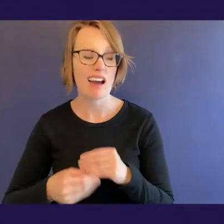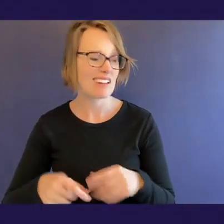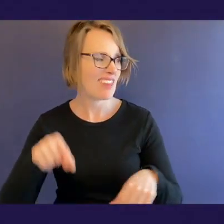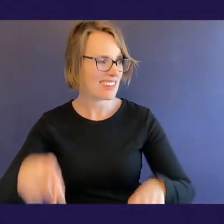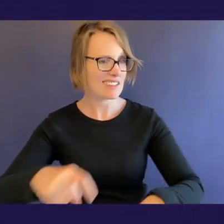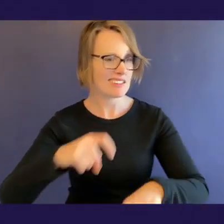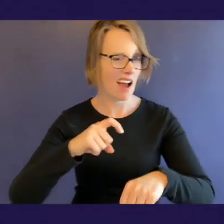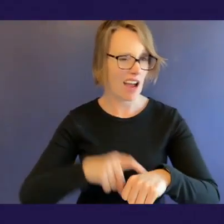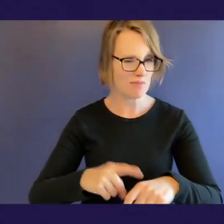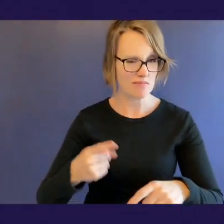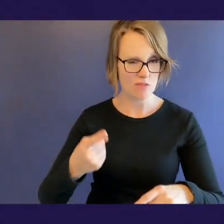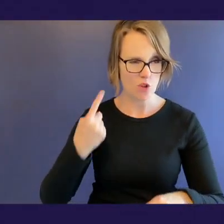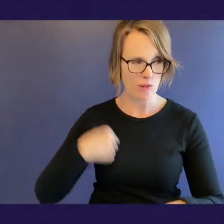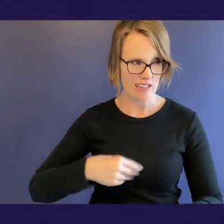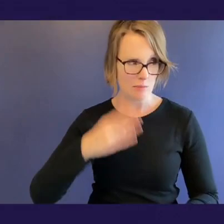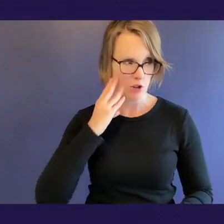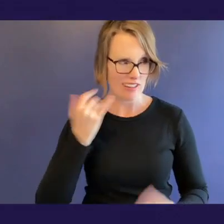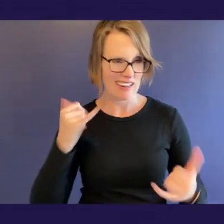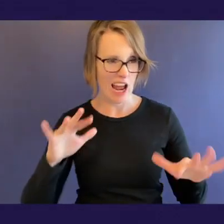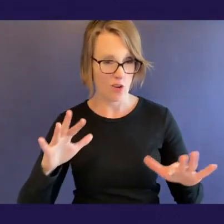I think we all feel that.